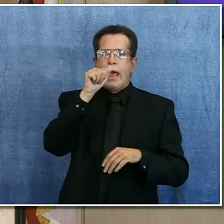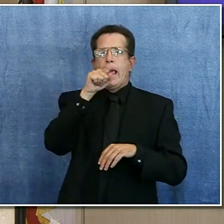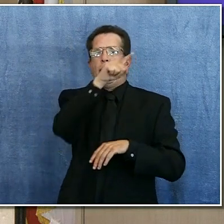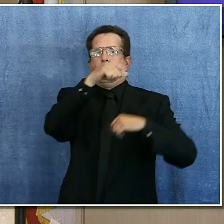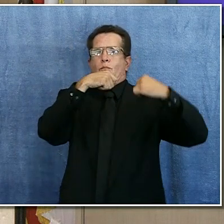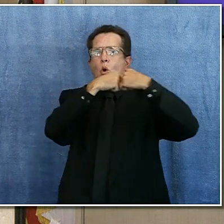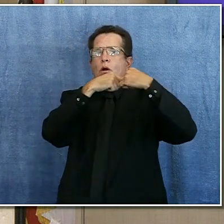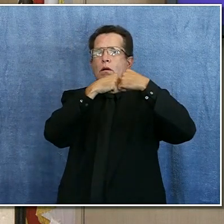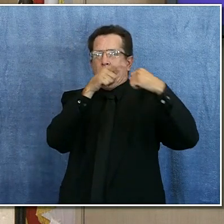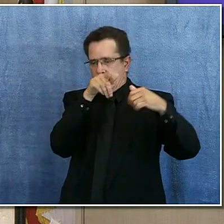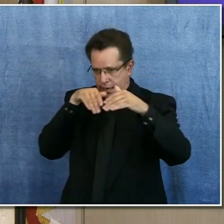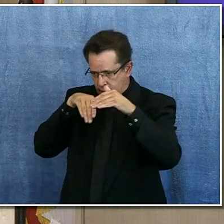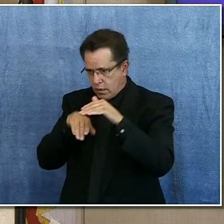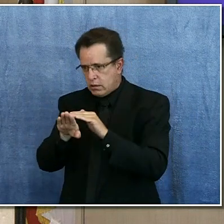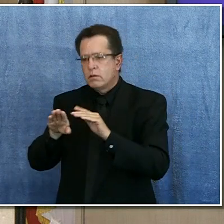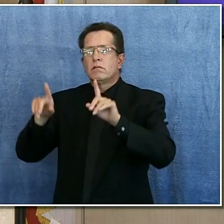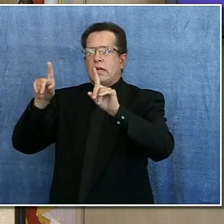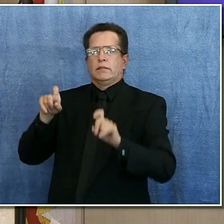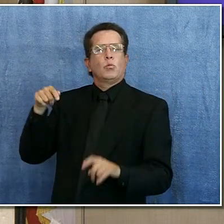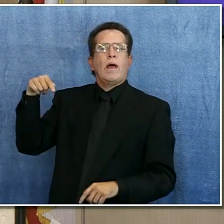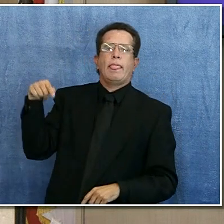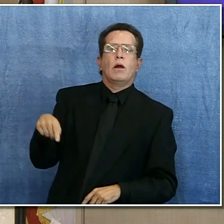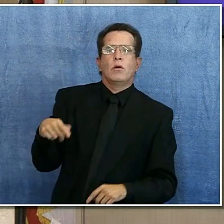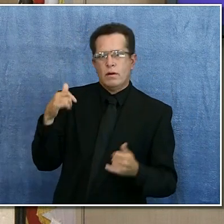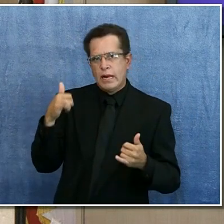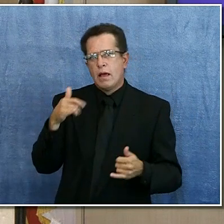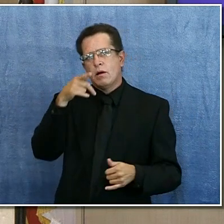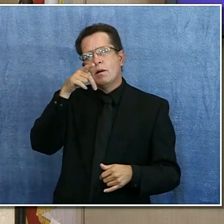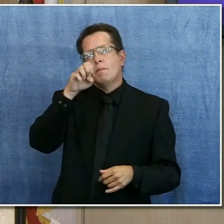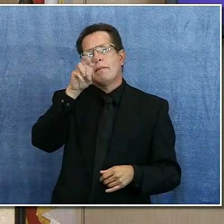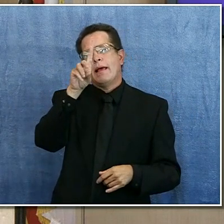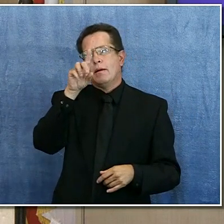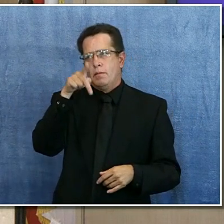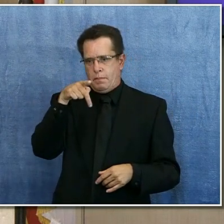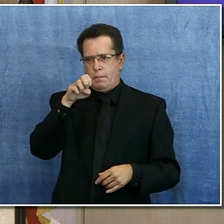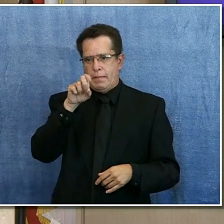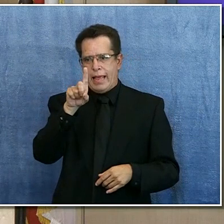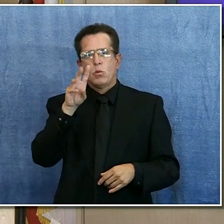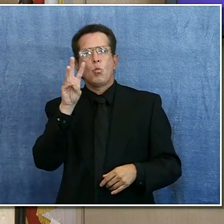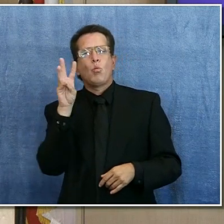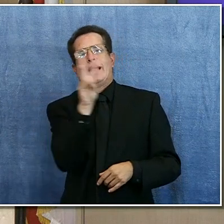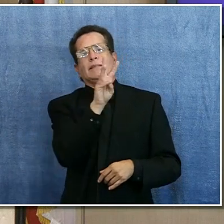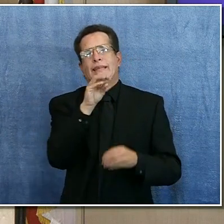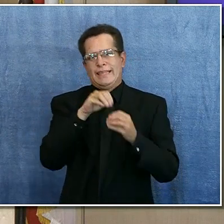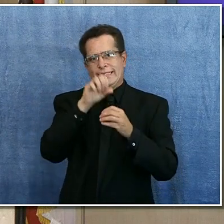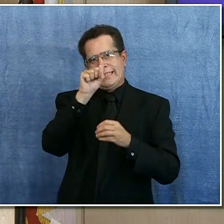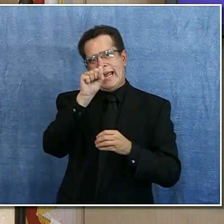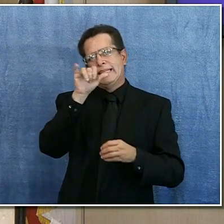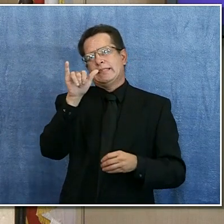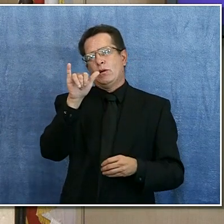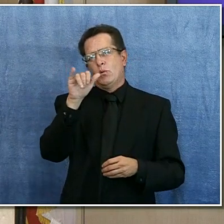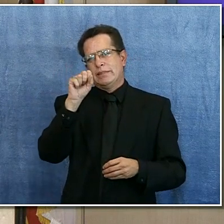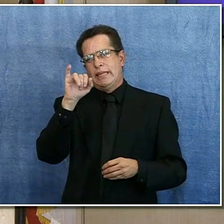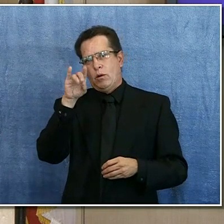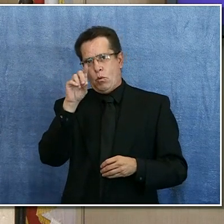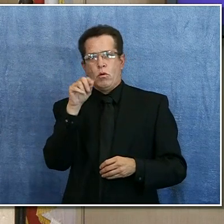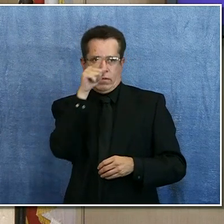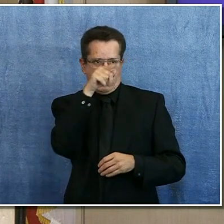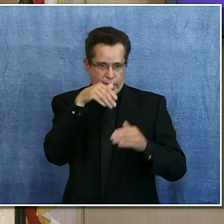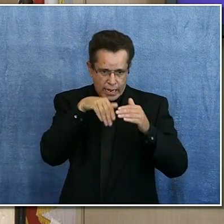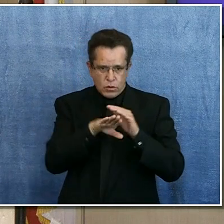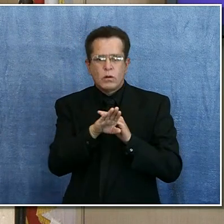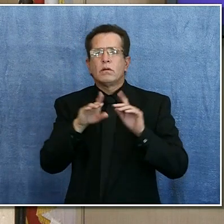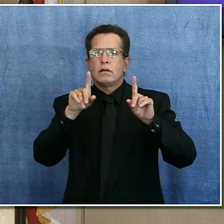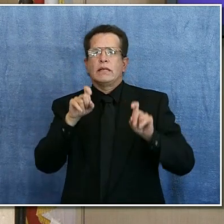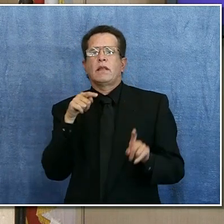border. The location is at the Ped West pedestrian crossing at the San Ysidro port of entry. This entry is